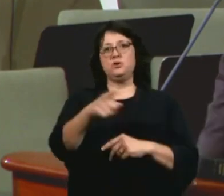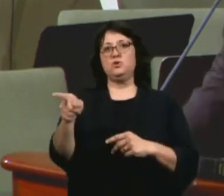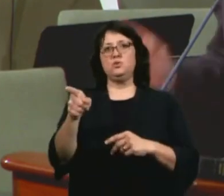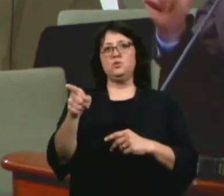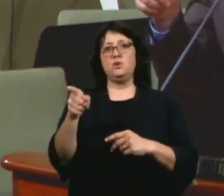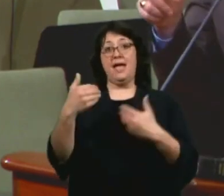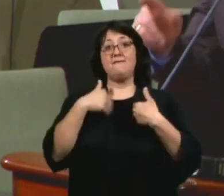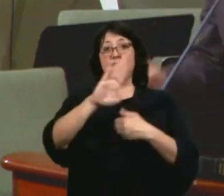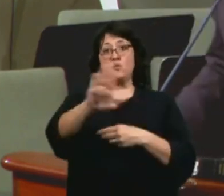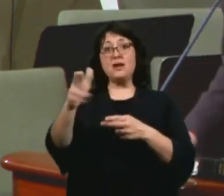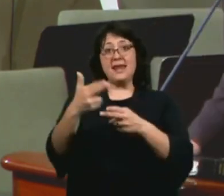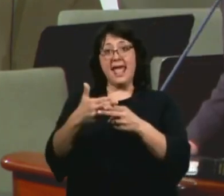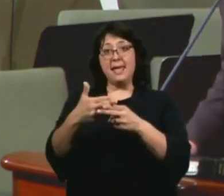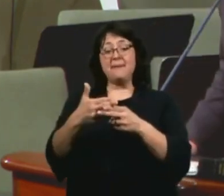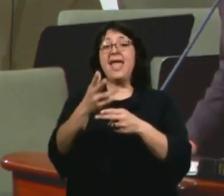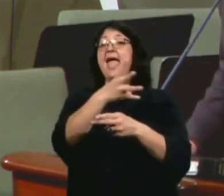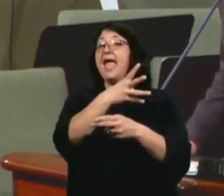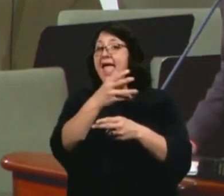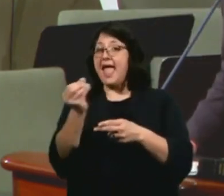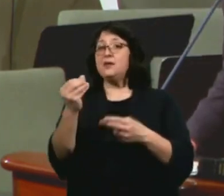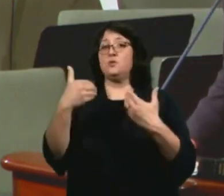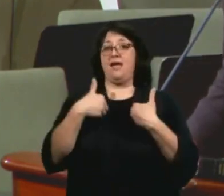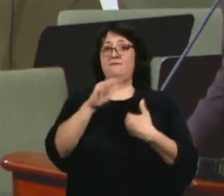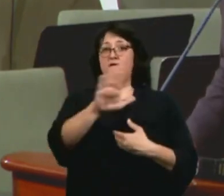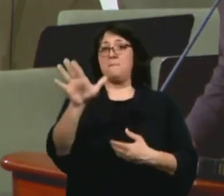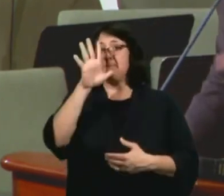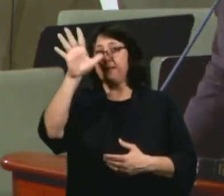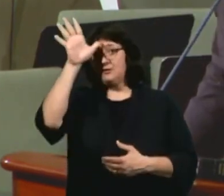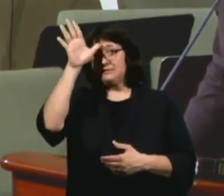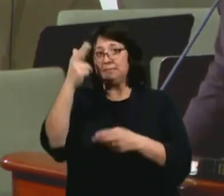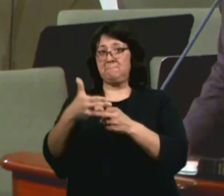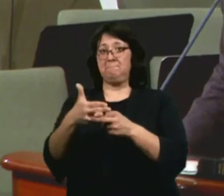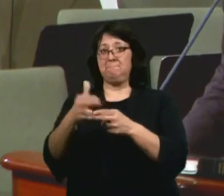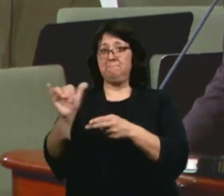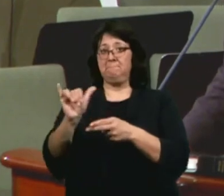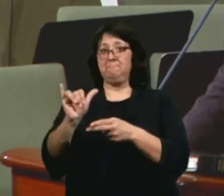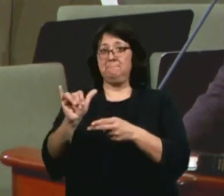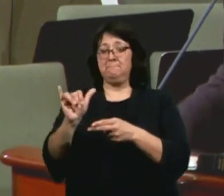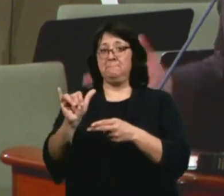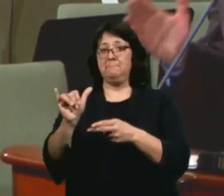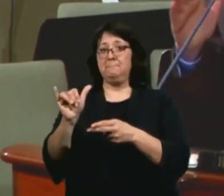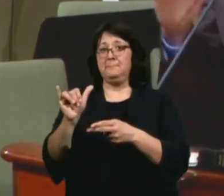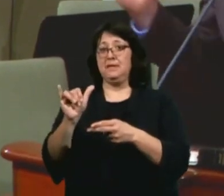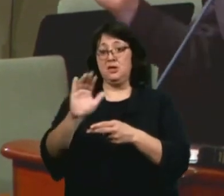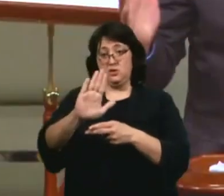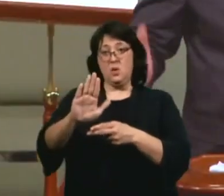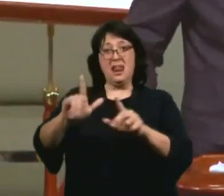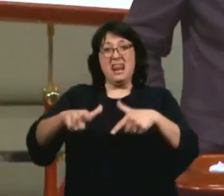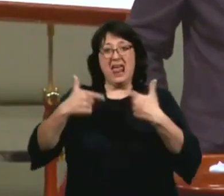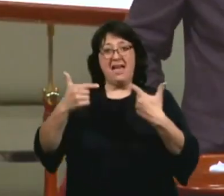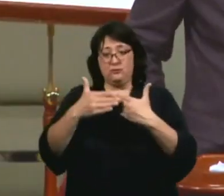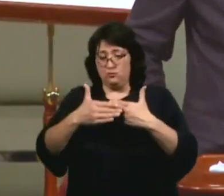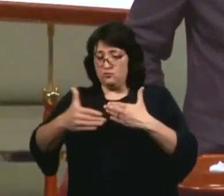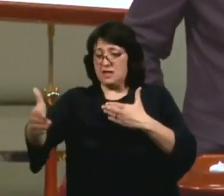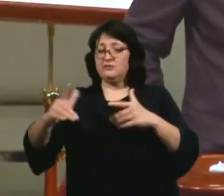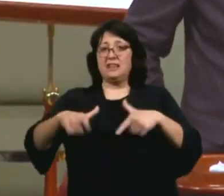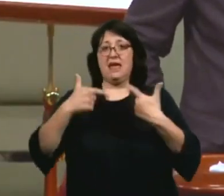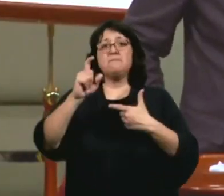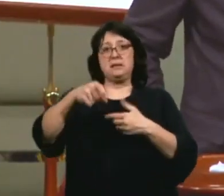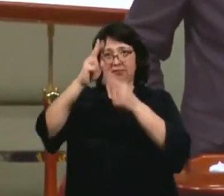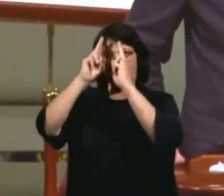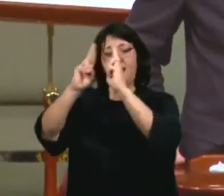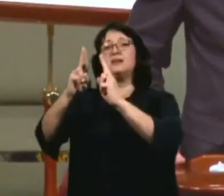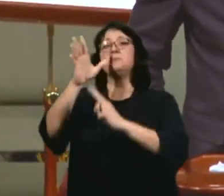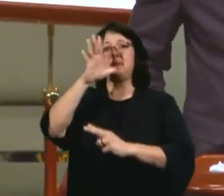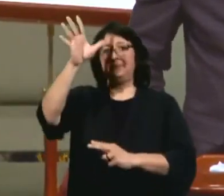have your name, but you have your parents' name. And you have a lifetime responsibility to honor your mom